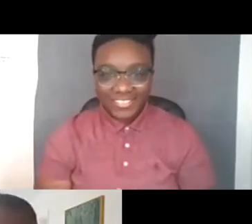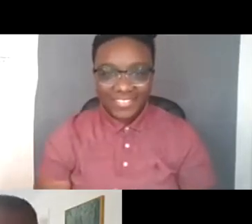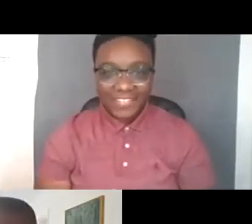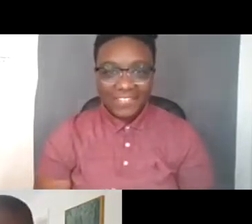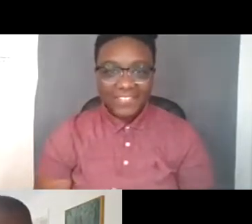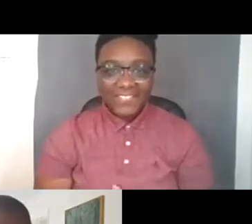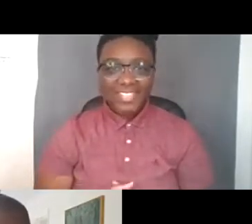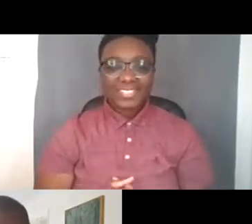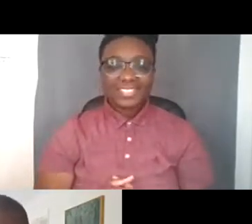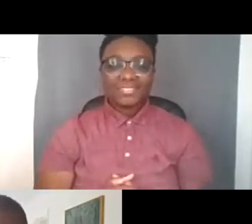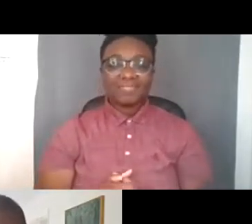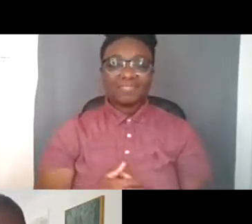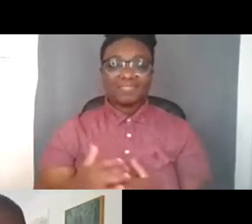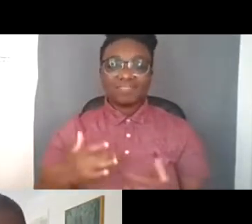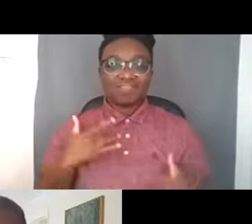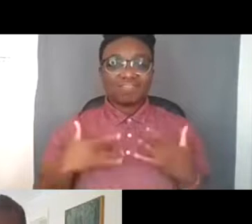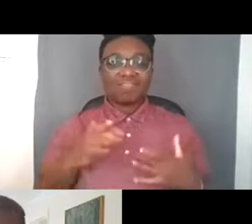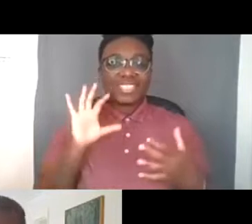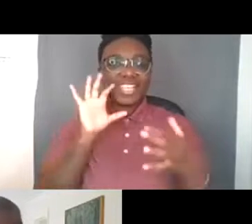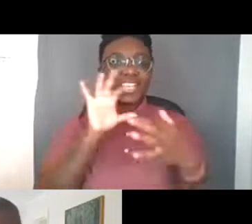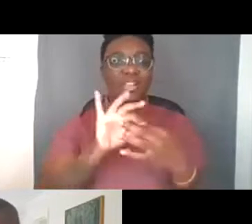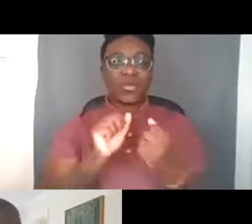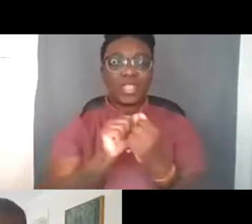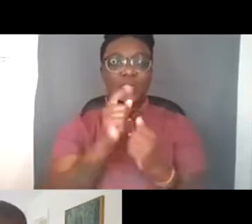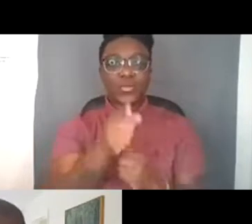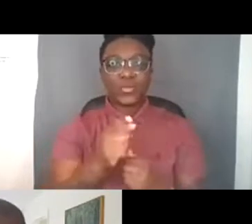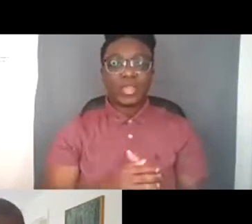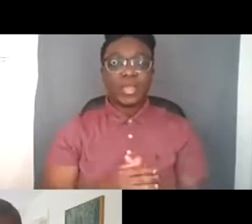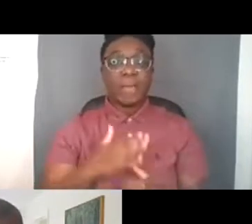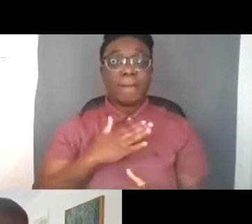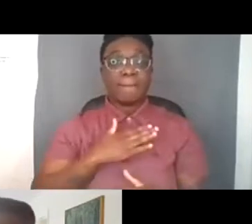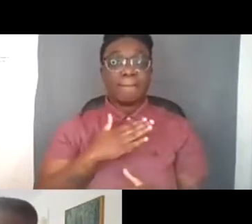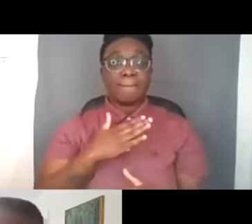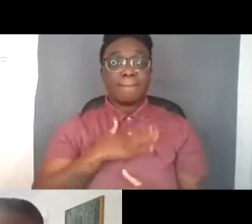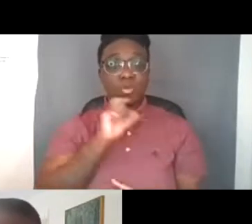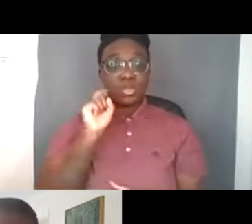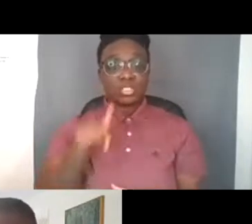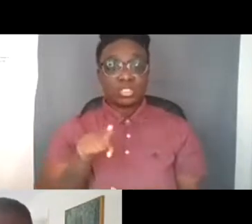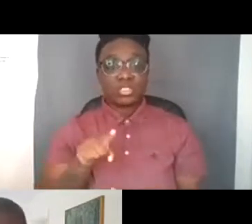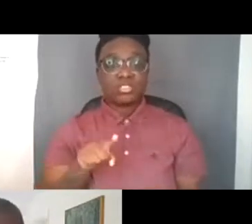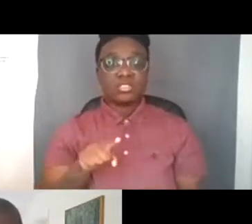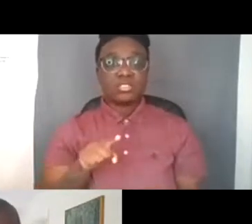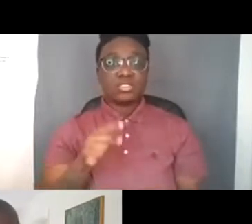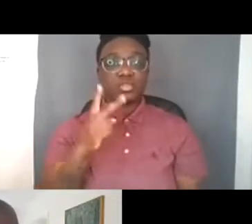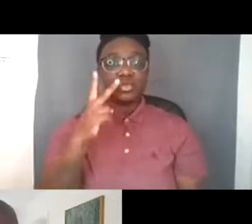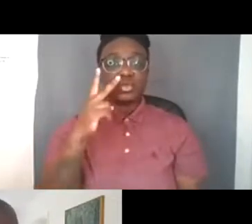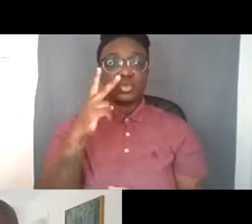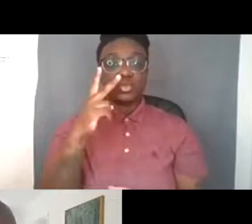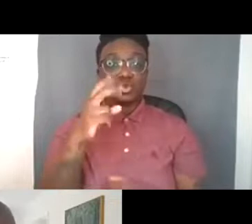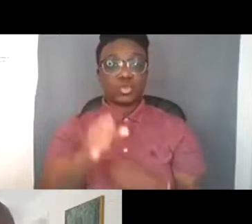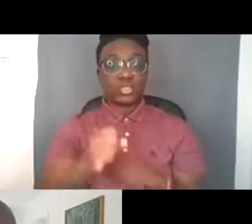It's a joy to connect with you. And, you know, my question for you is, 2 years before Happy Days